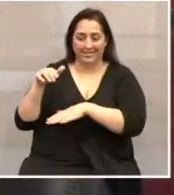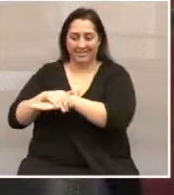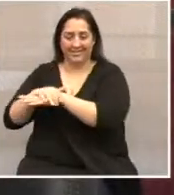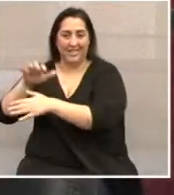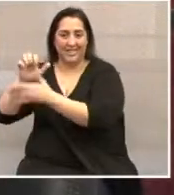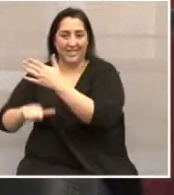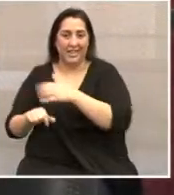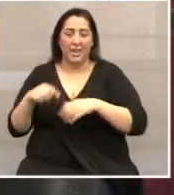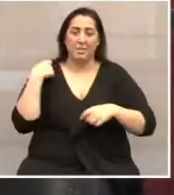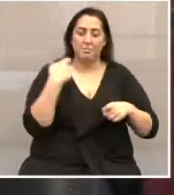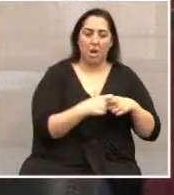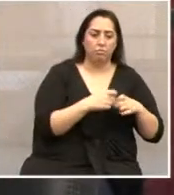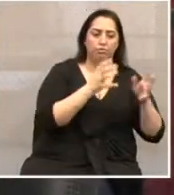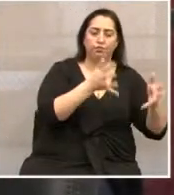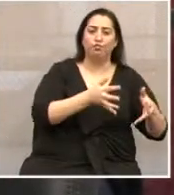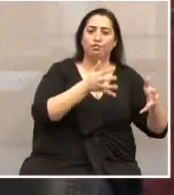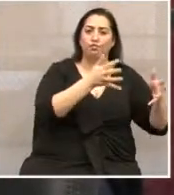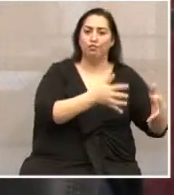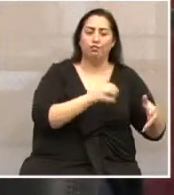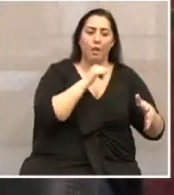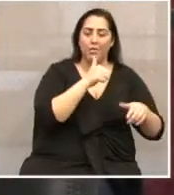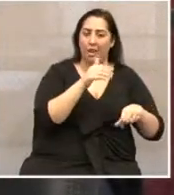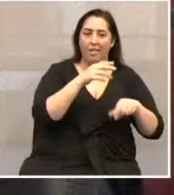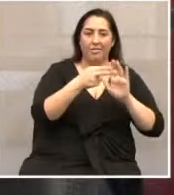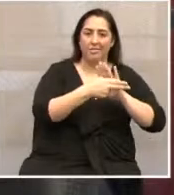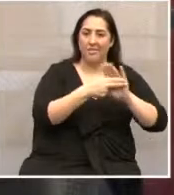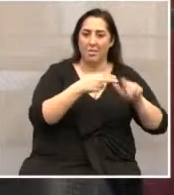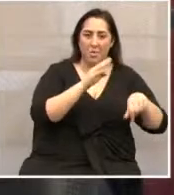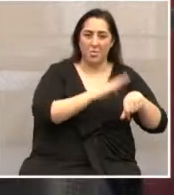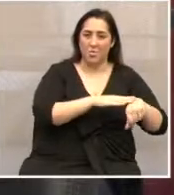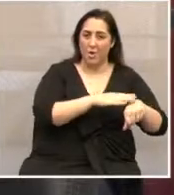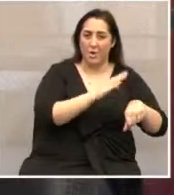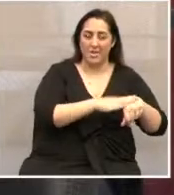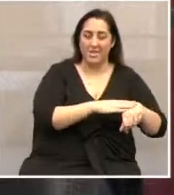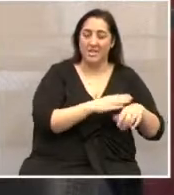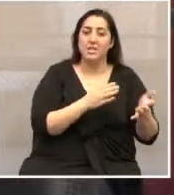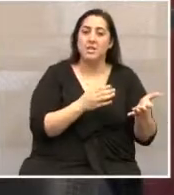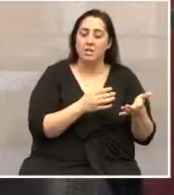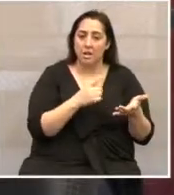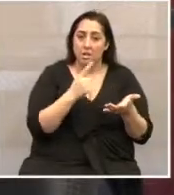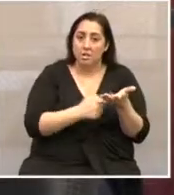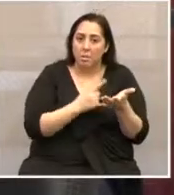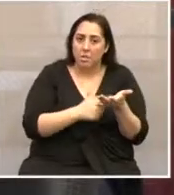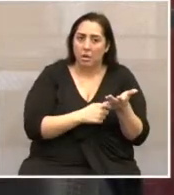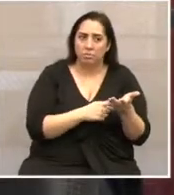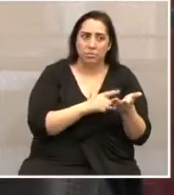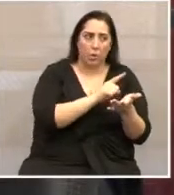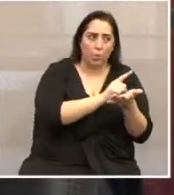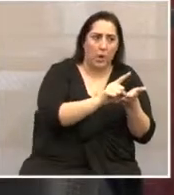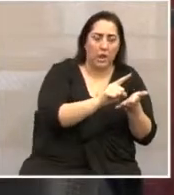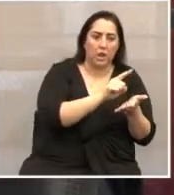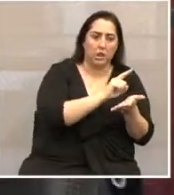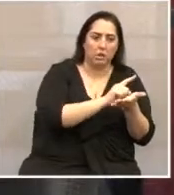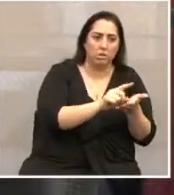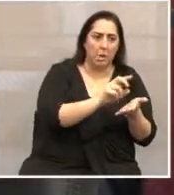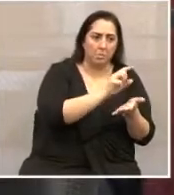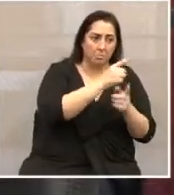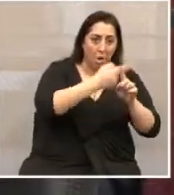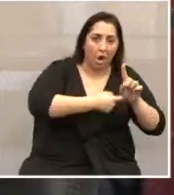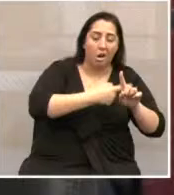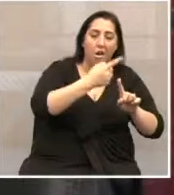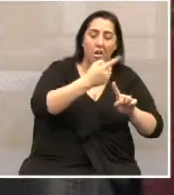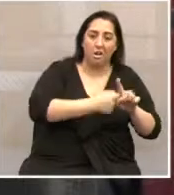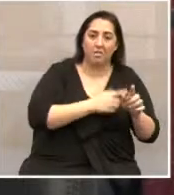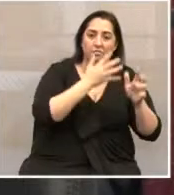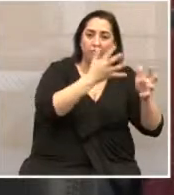being flagged in Spanish. And oftentimes for weeks or even months, those videos continue to circulate. And I think